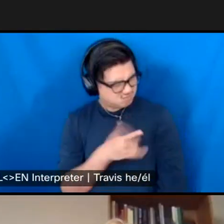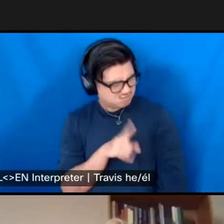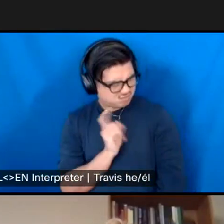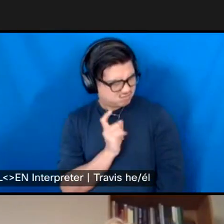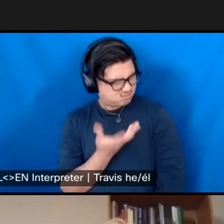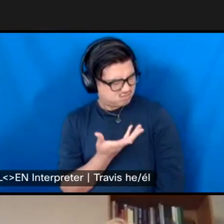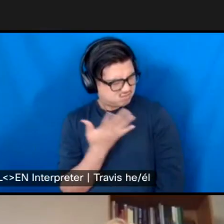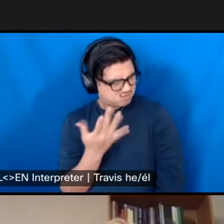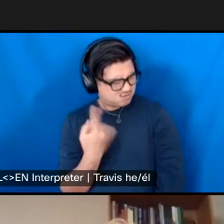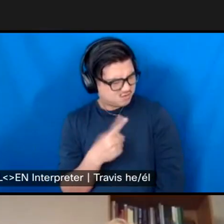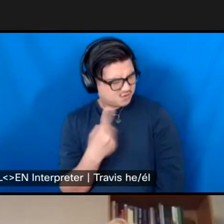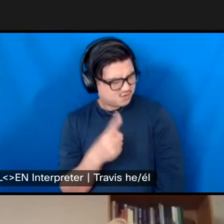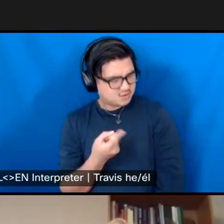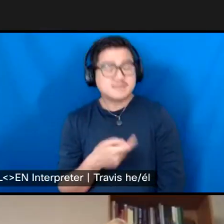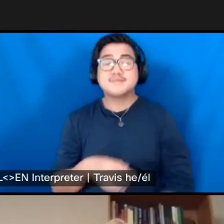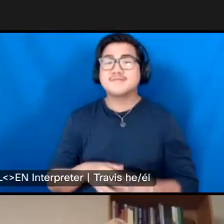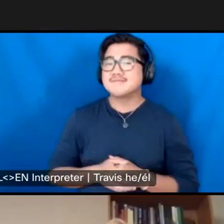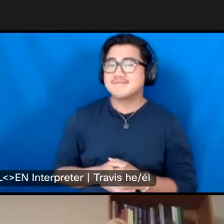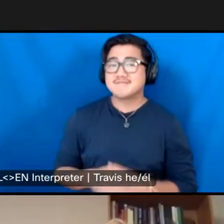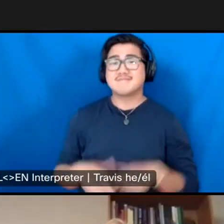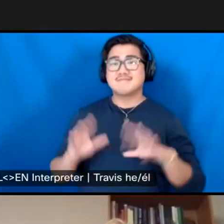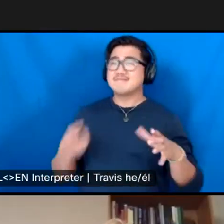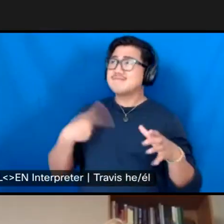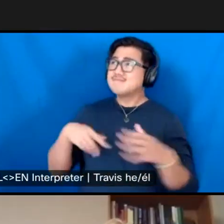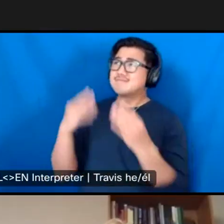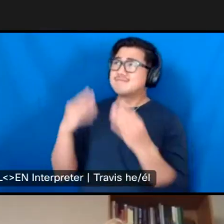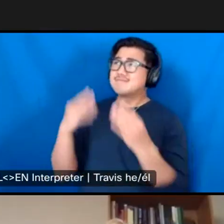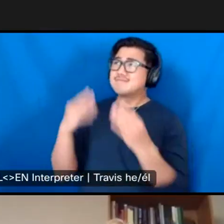the case. And we said, because we eat